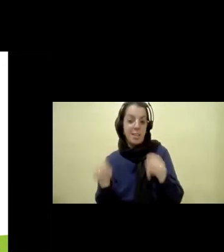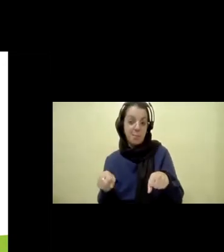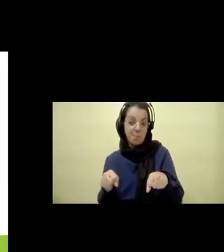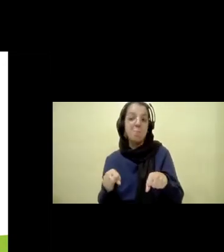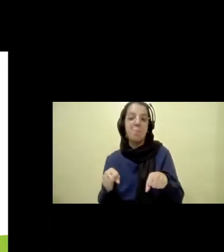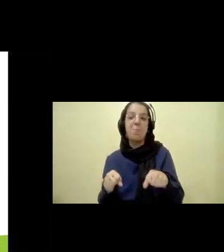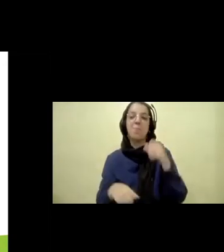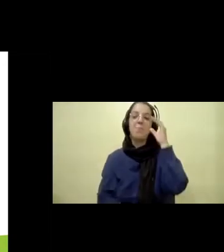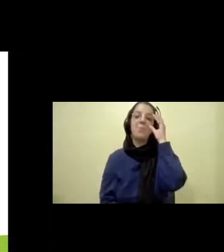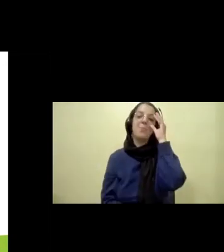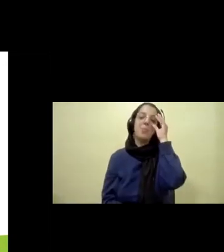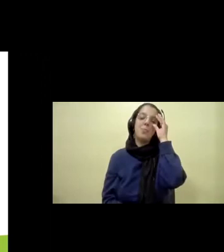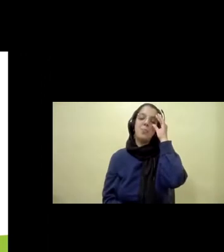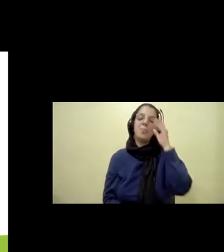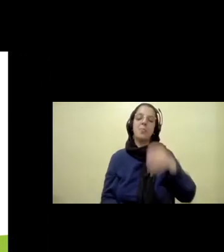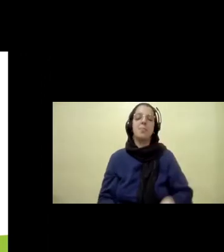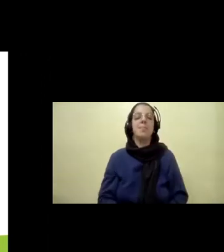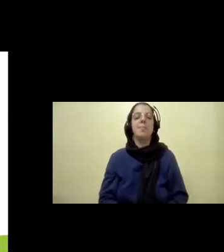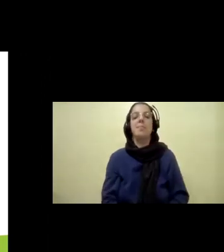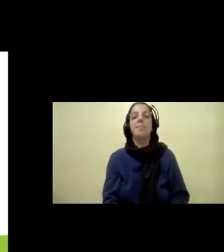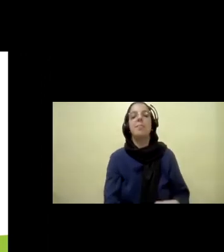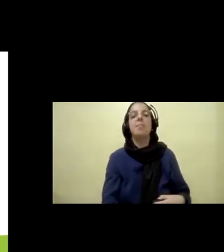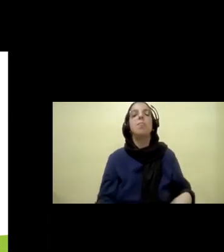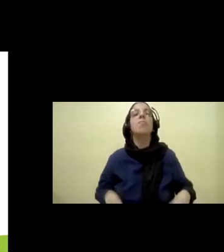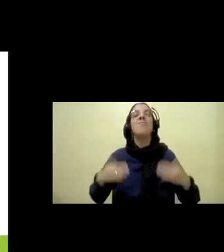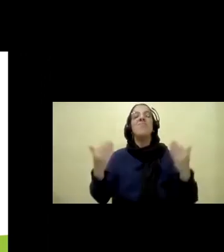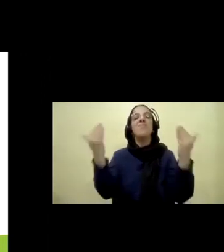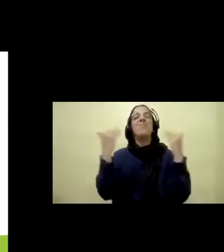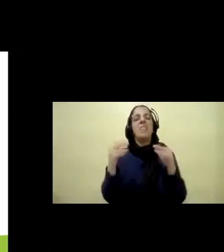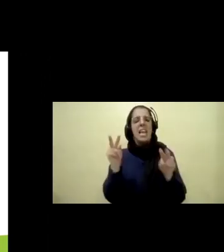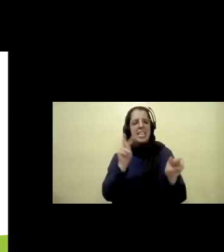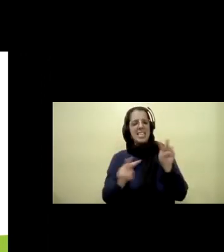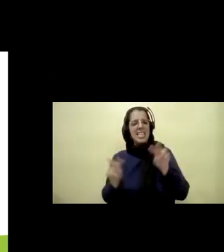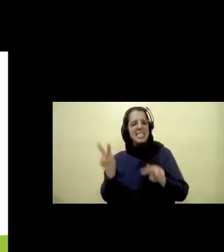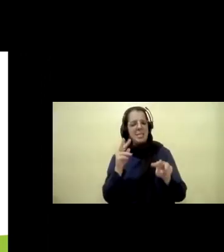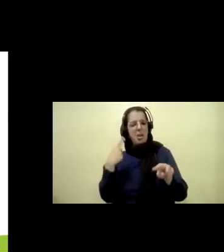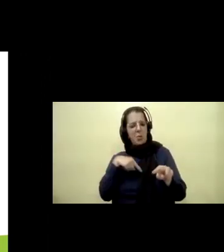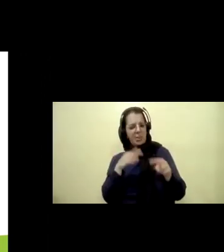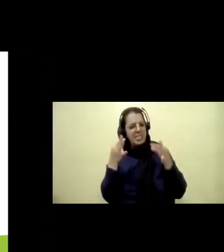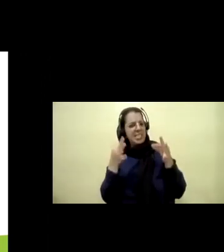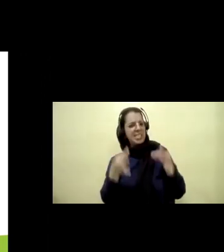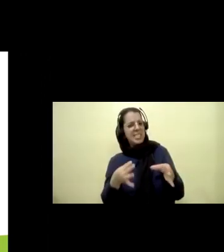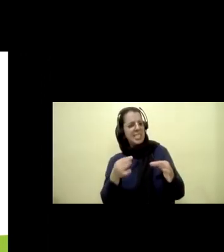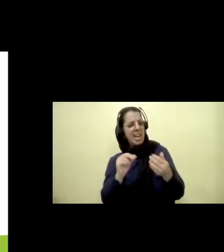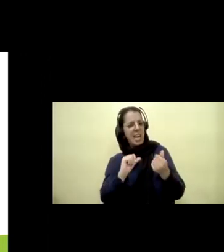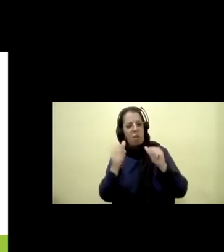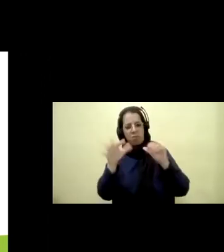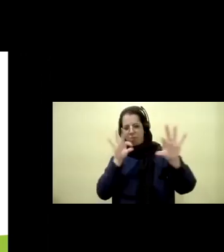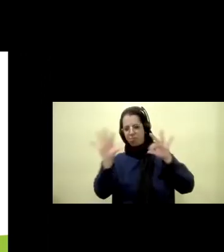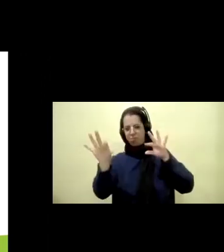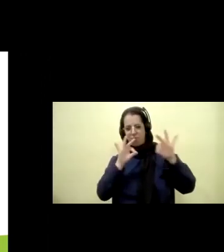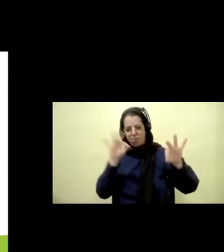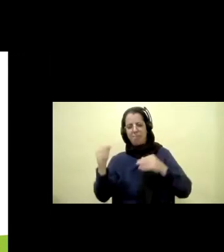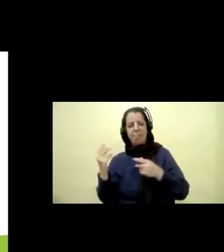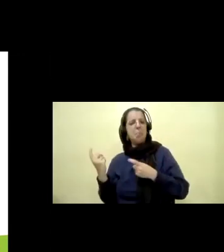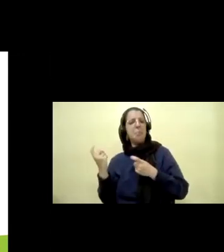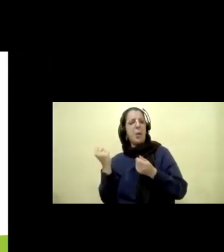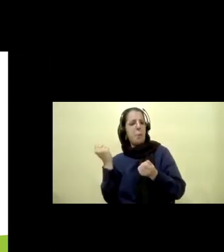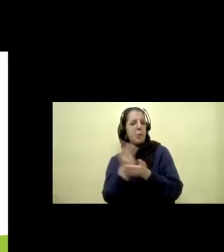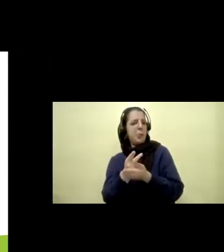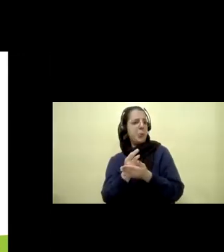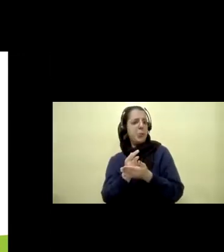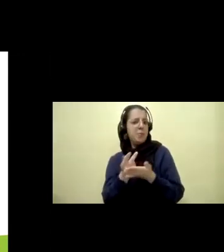So I wanted to talk a little bit about assessment, just so you understand sort of how grants are chosen and awarded at